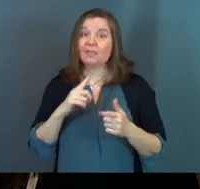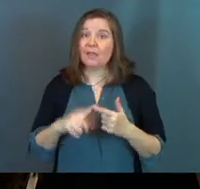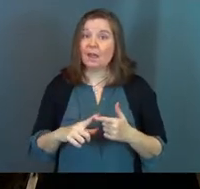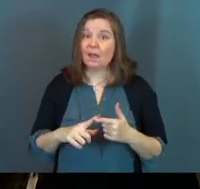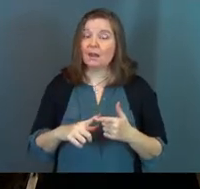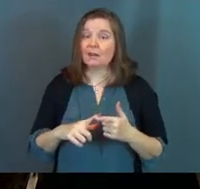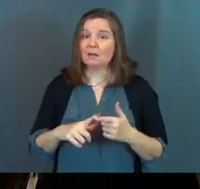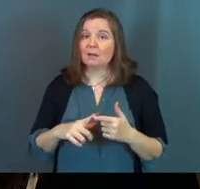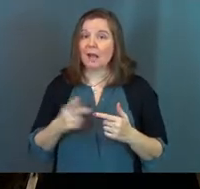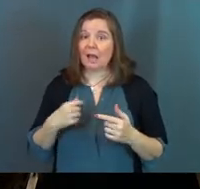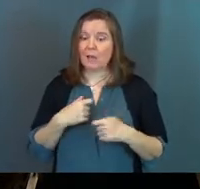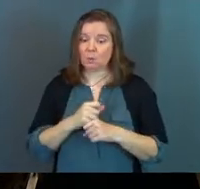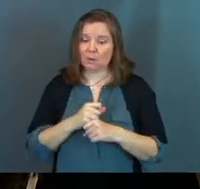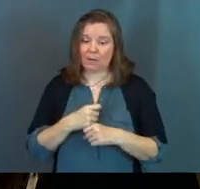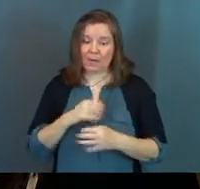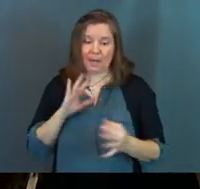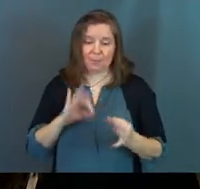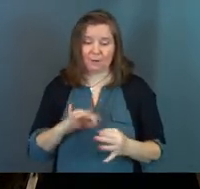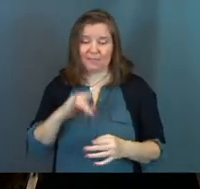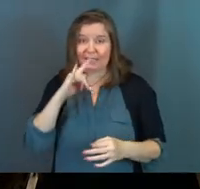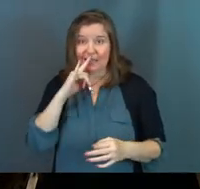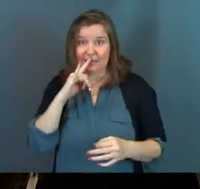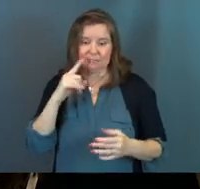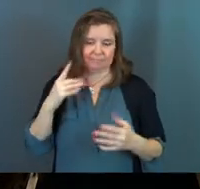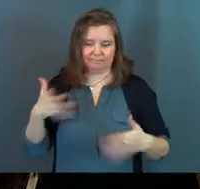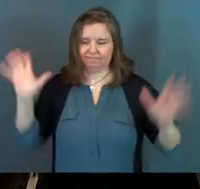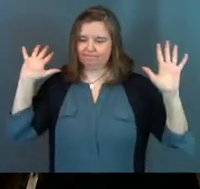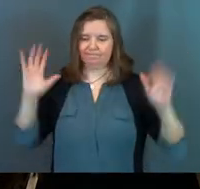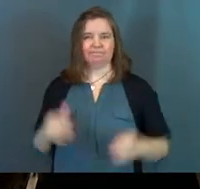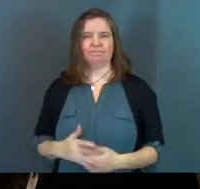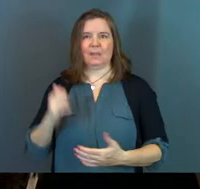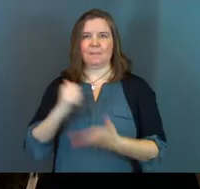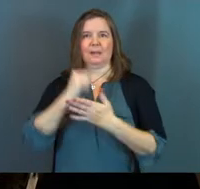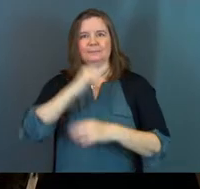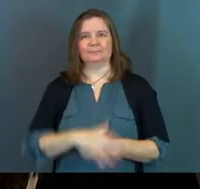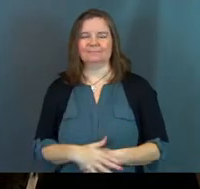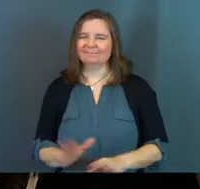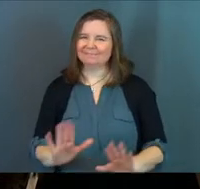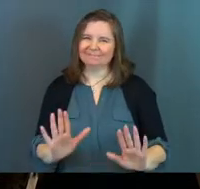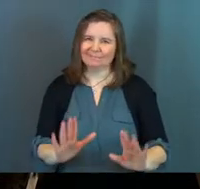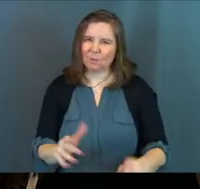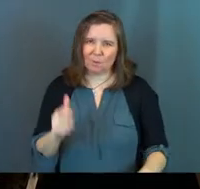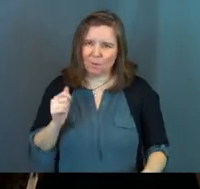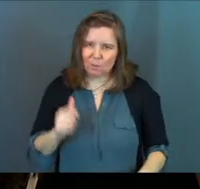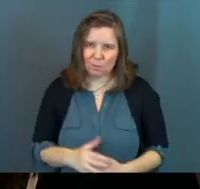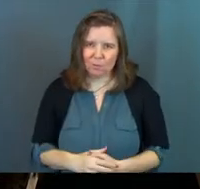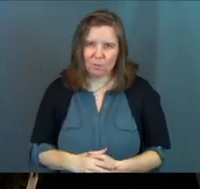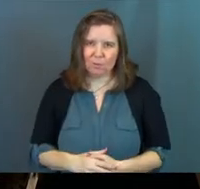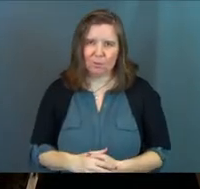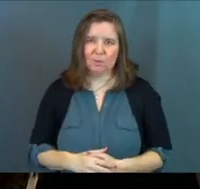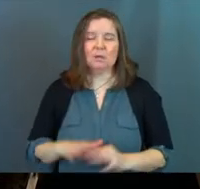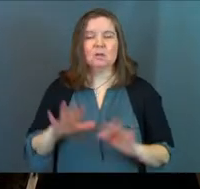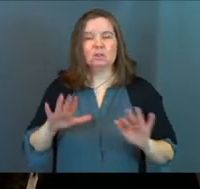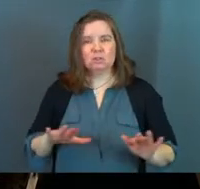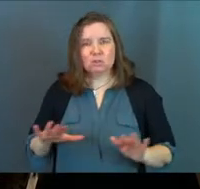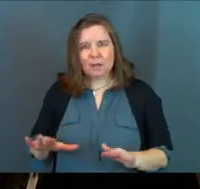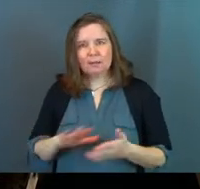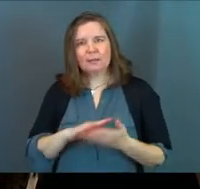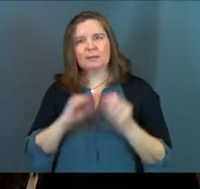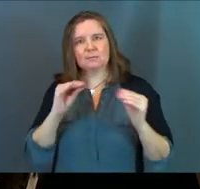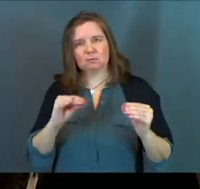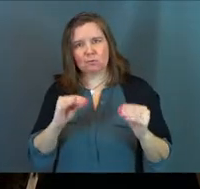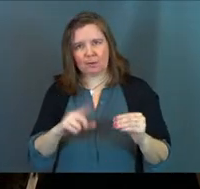then out will crank out a perfect kid. Amen. No, I won't. Gently instruct